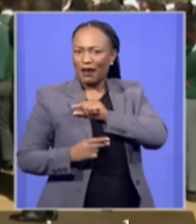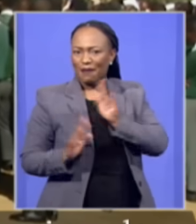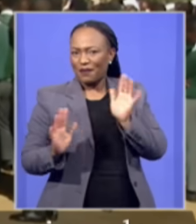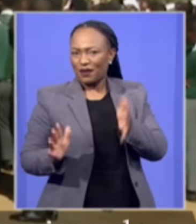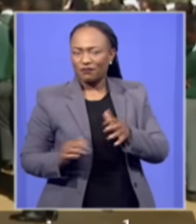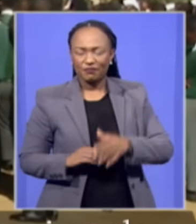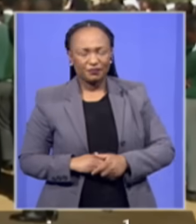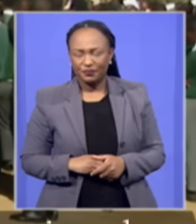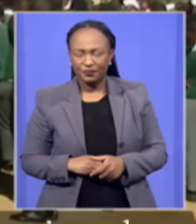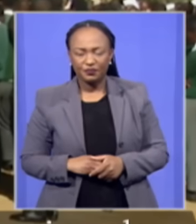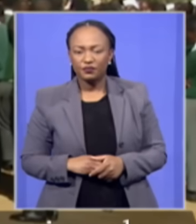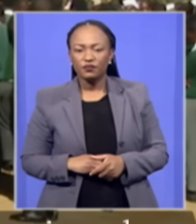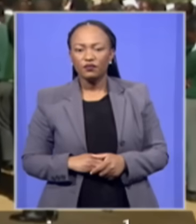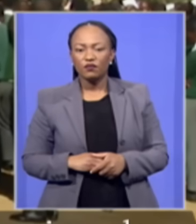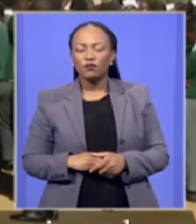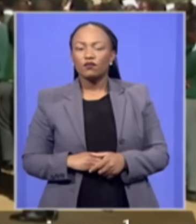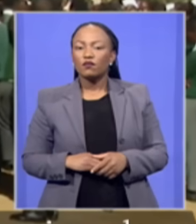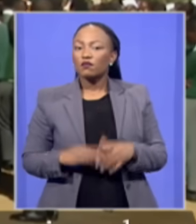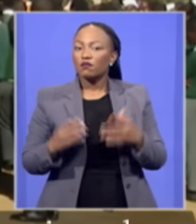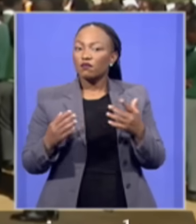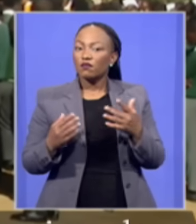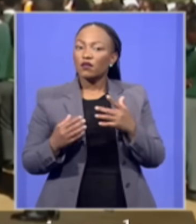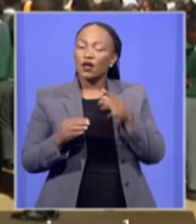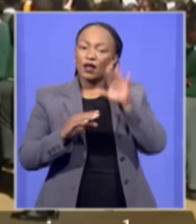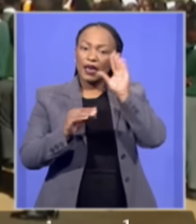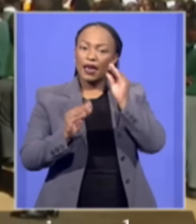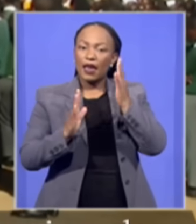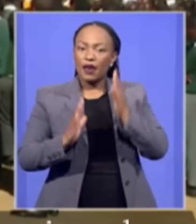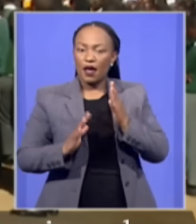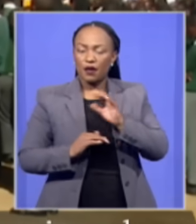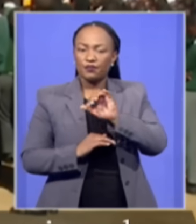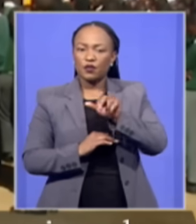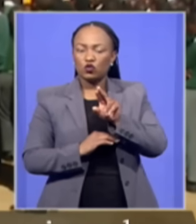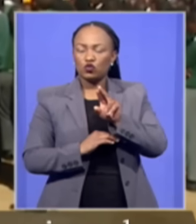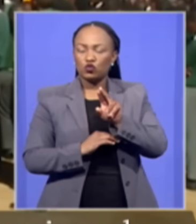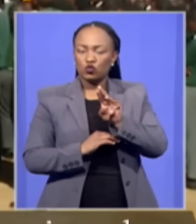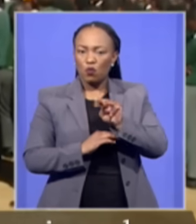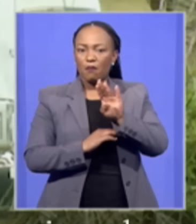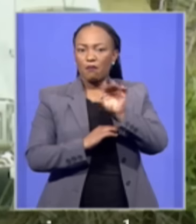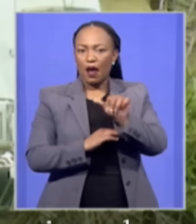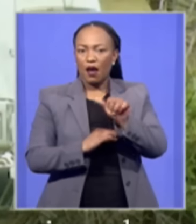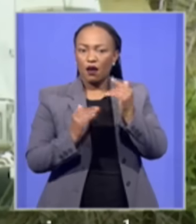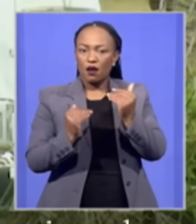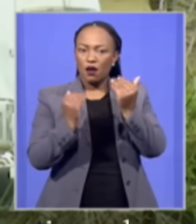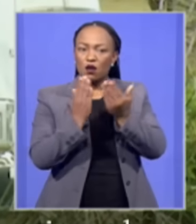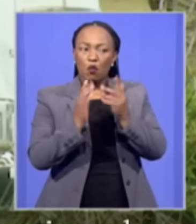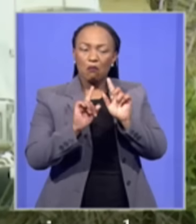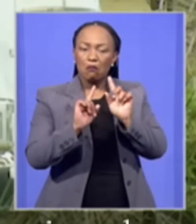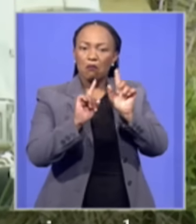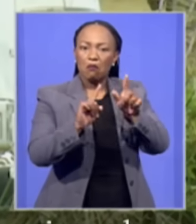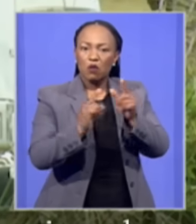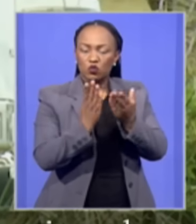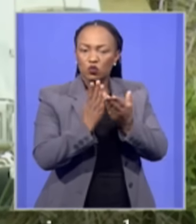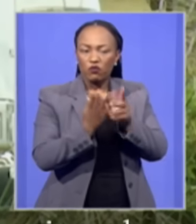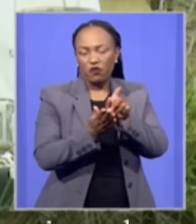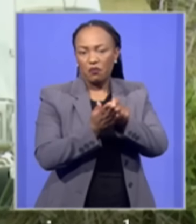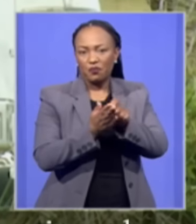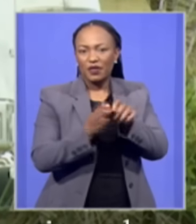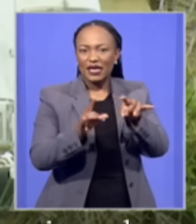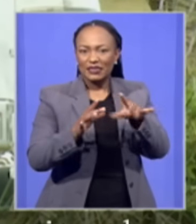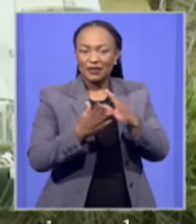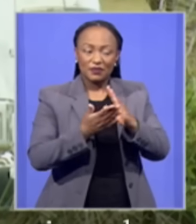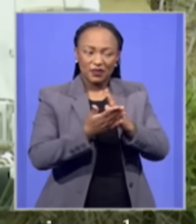ke dikgohola tsena. Ibile barutwana ba Jumba High School ba neng ba le tseleng e lebang sekolong ba ilo ngola dihlahlobo